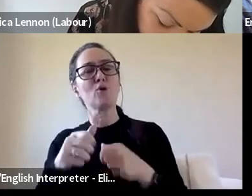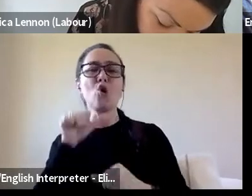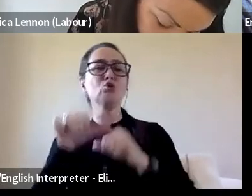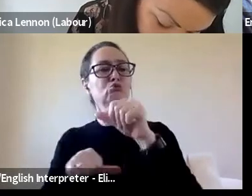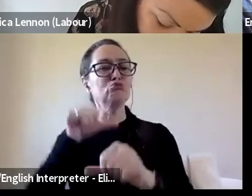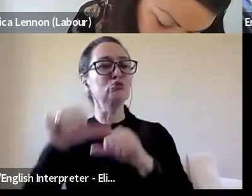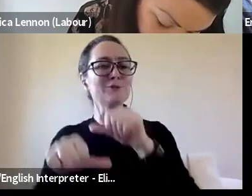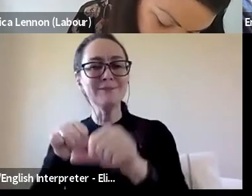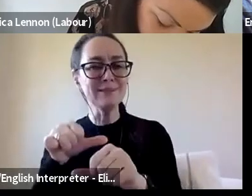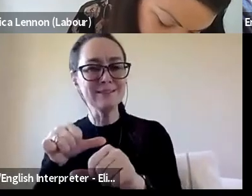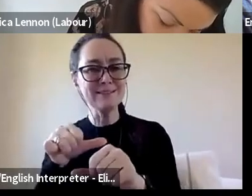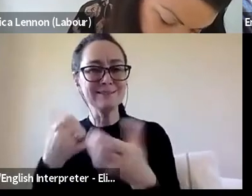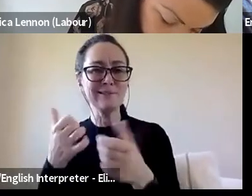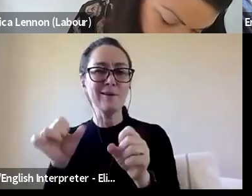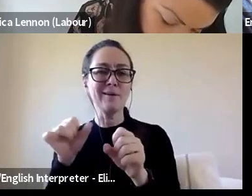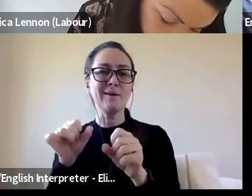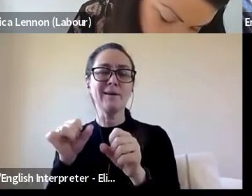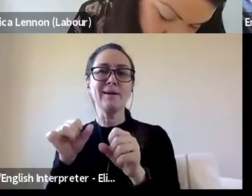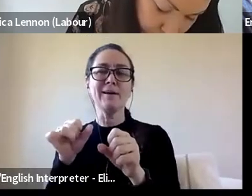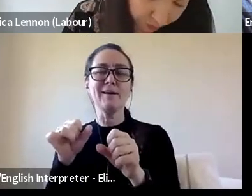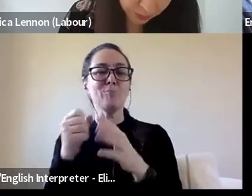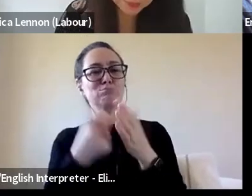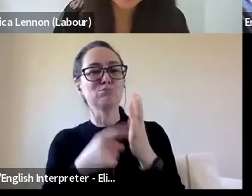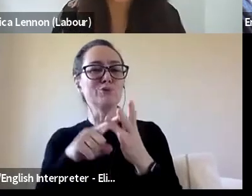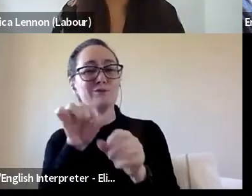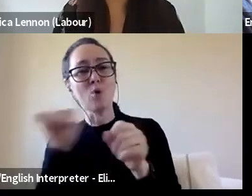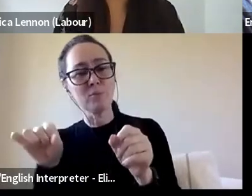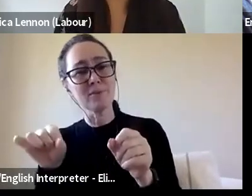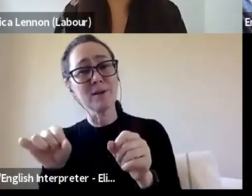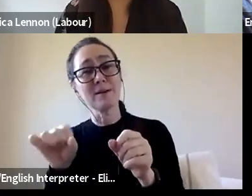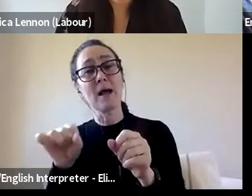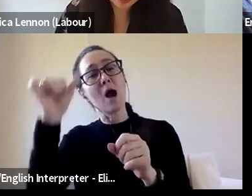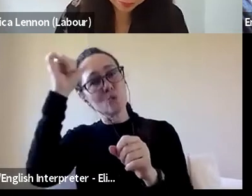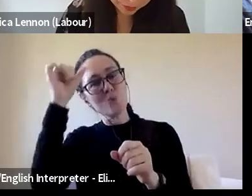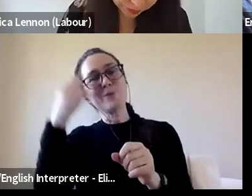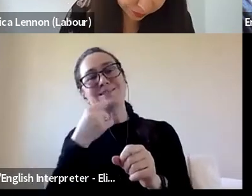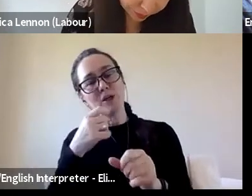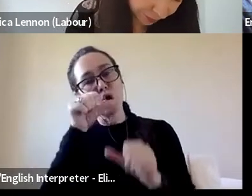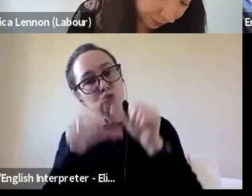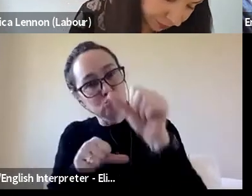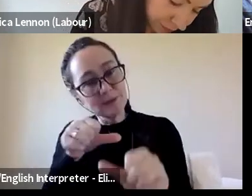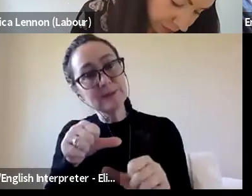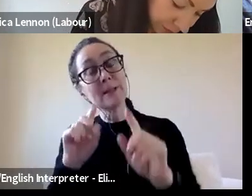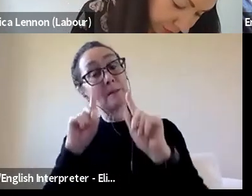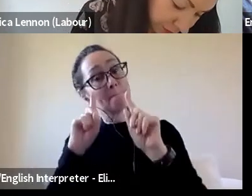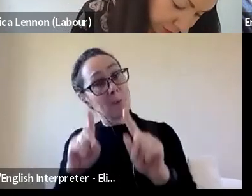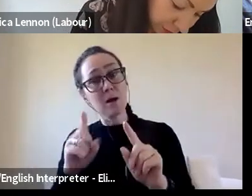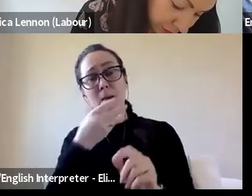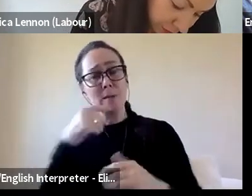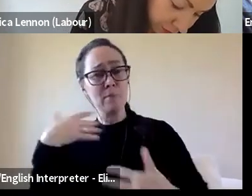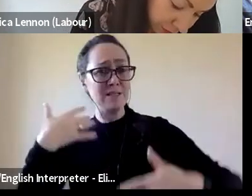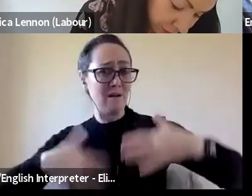have been waiting for have caused a lot of pain and problems during the pandemic. Routine things